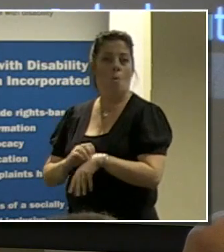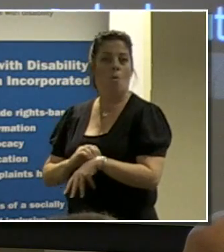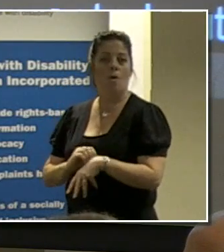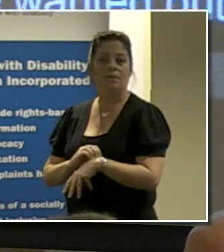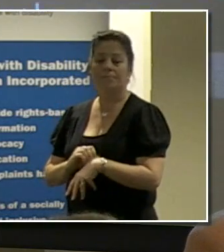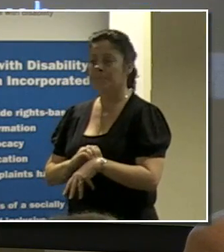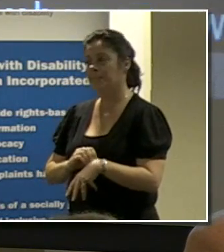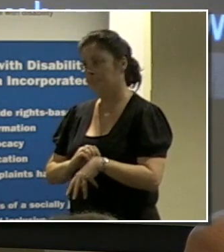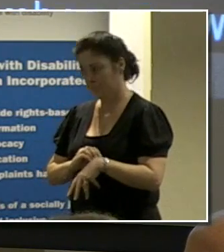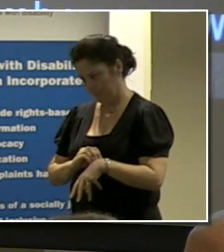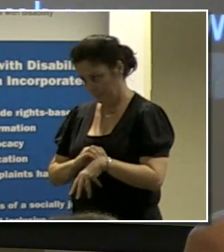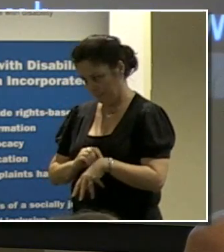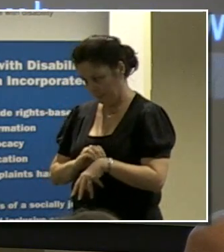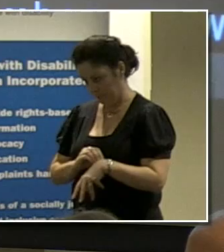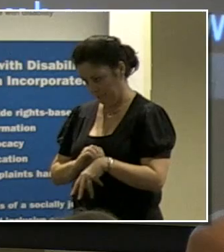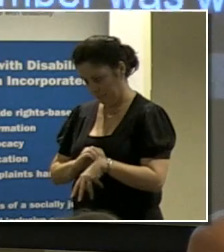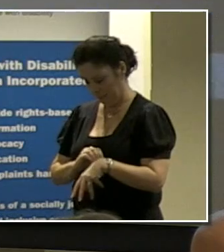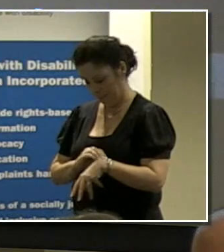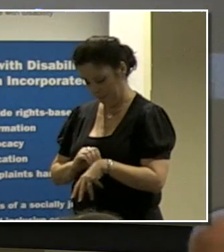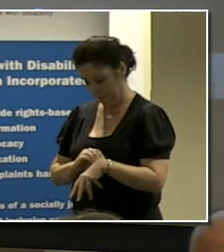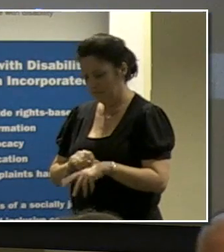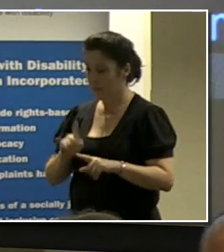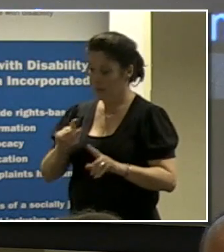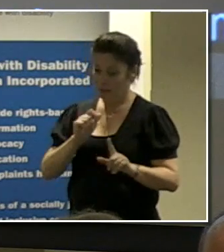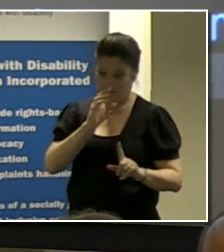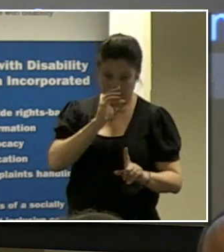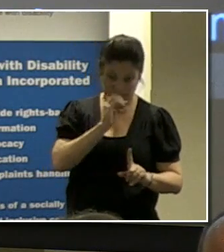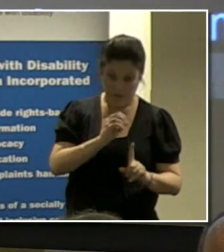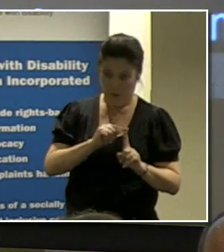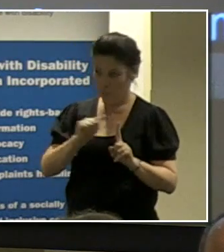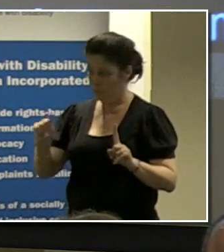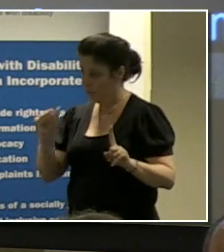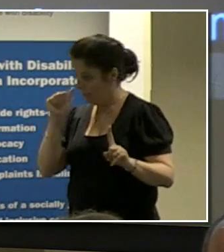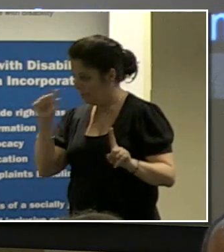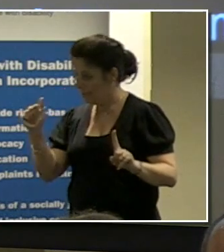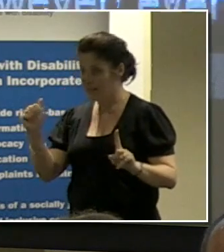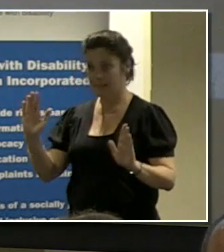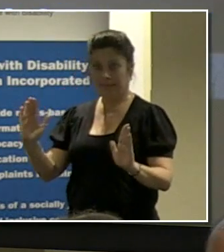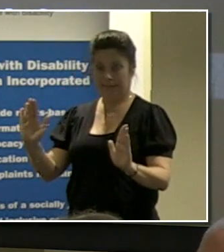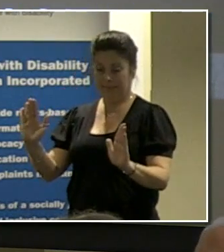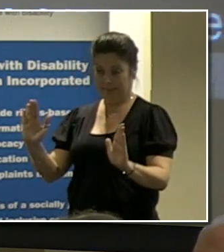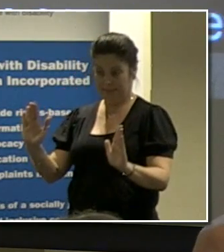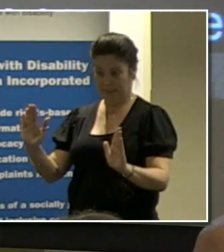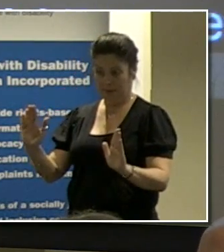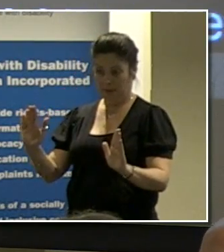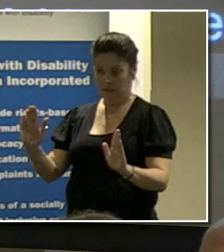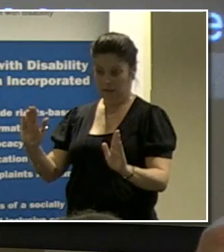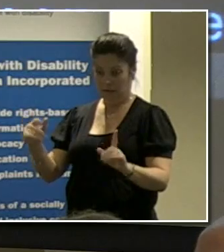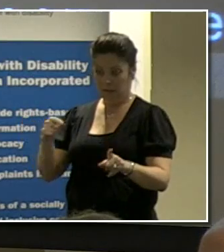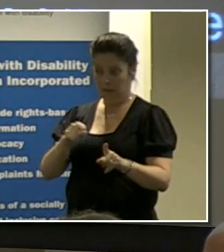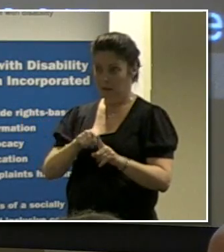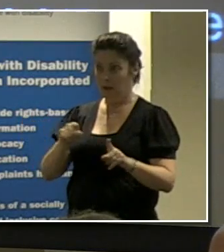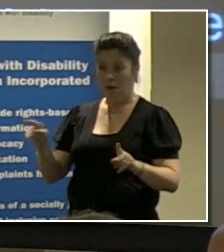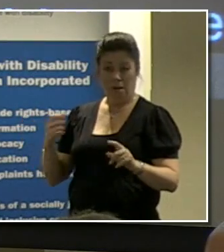Secondly, however, even within that 0 to 6 age group, we are getting more children than even